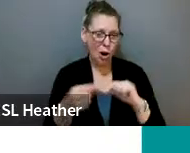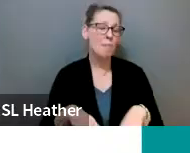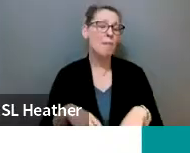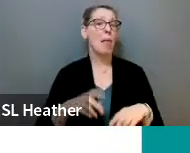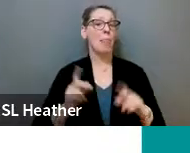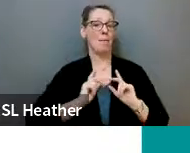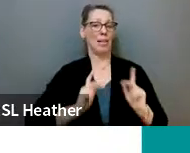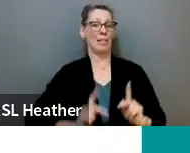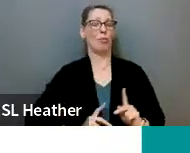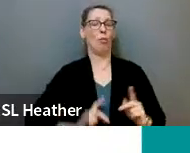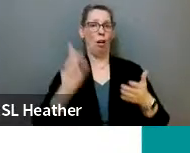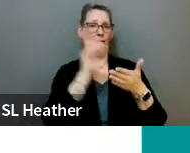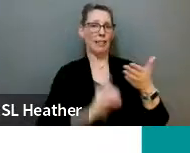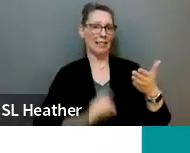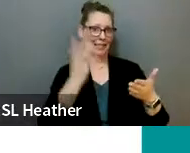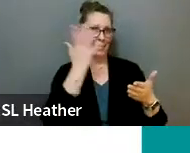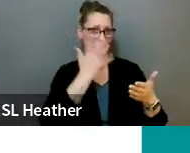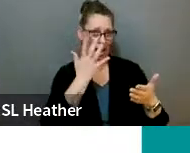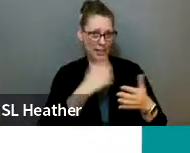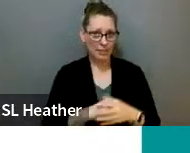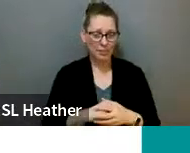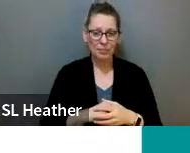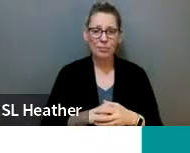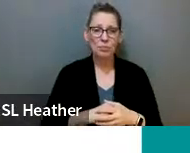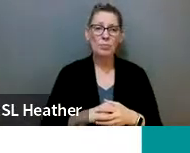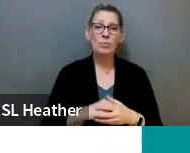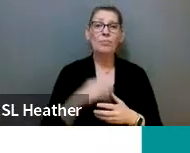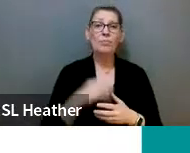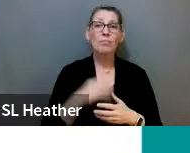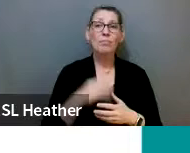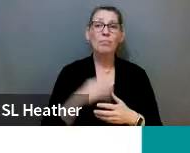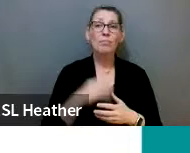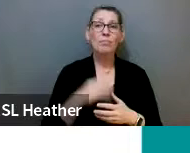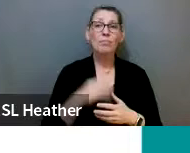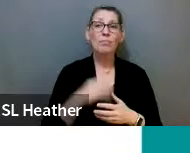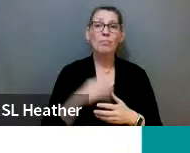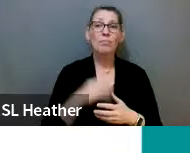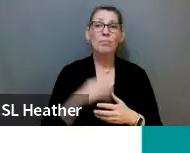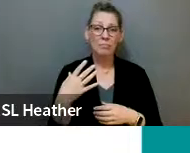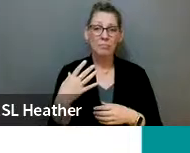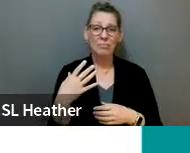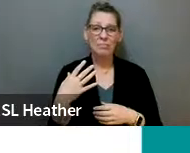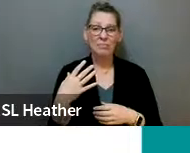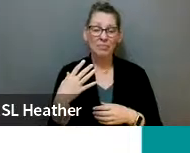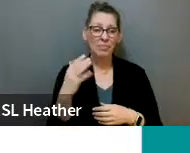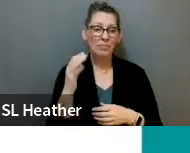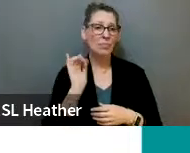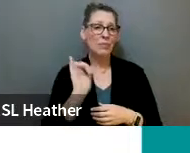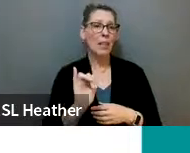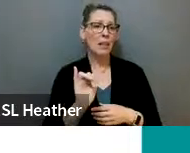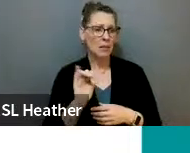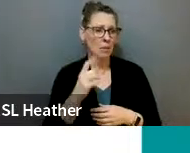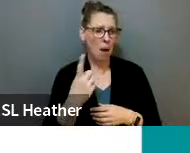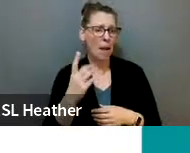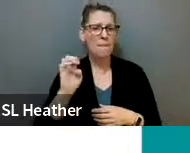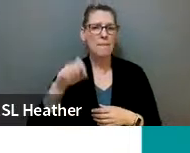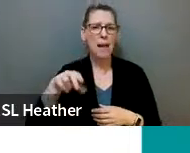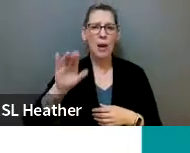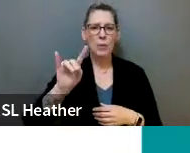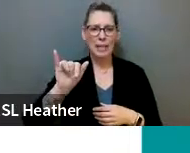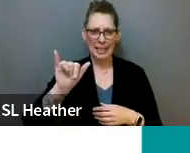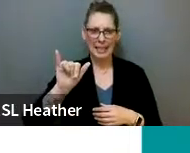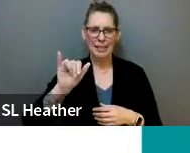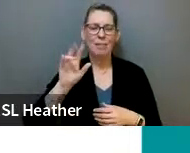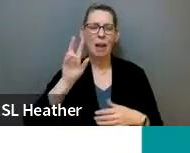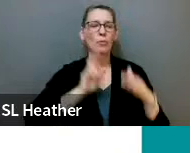design categories. As a note, the community benefits category is derived from one of the equity objectives that includes